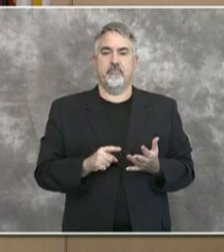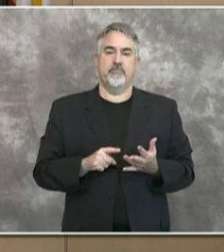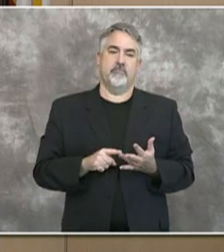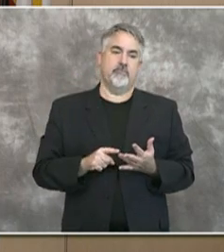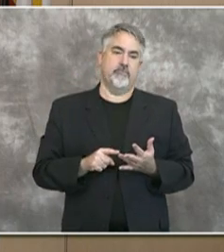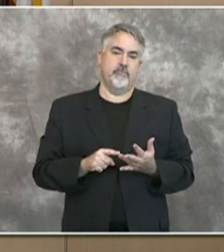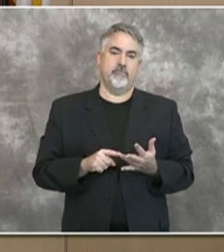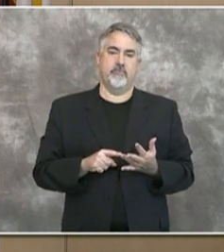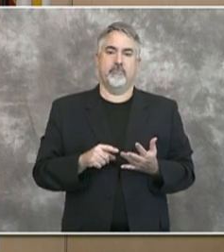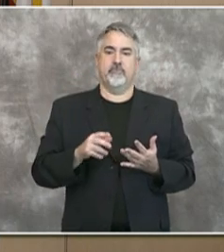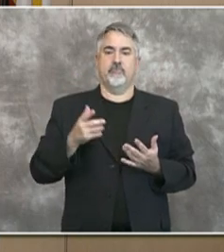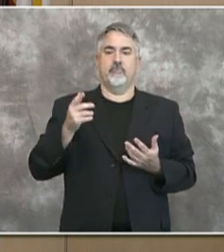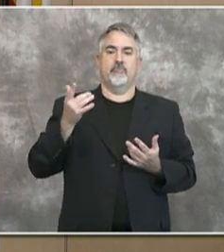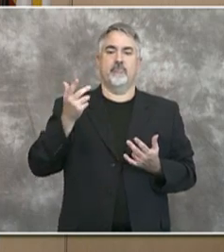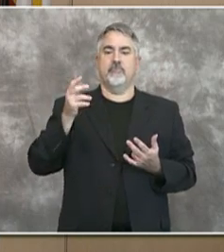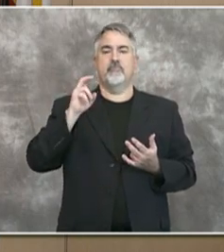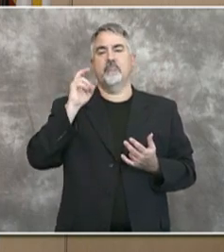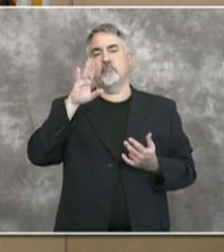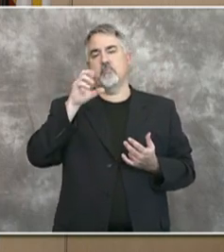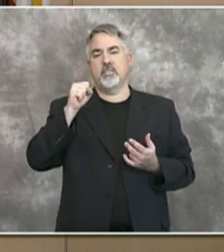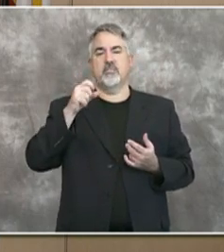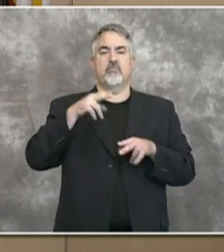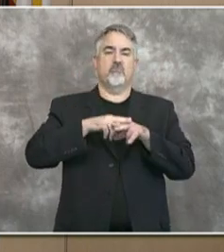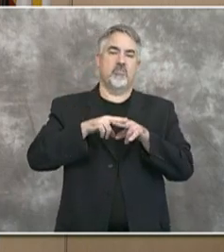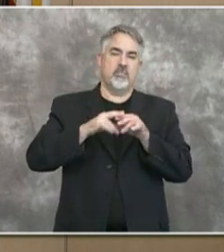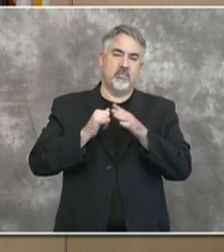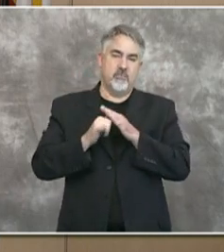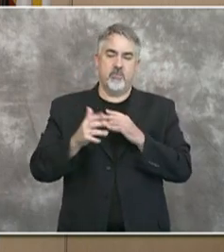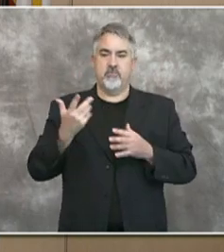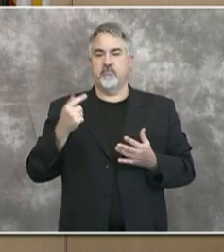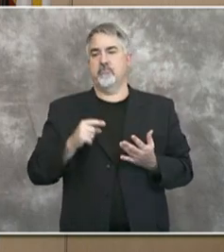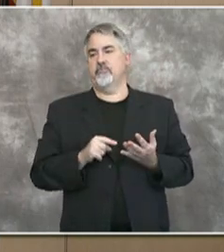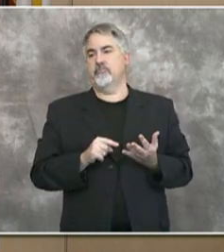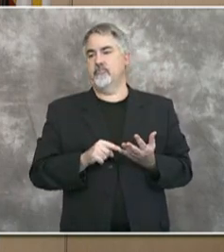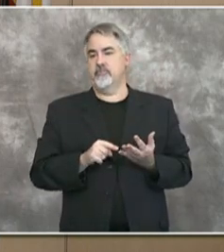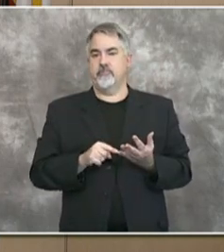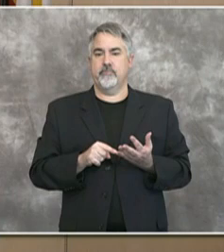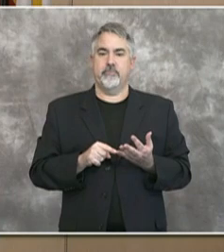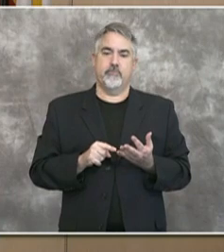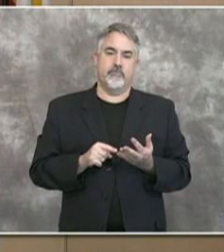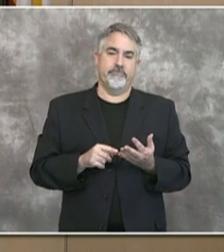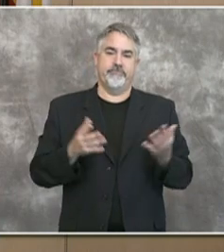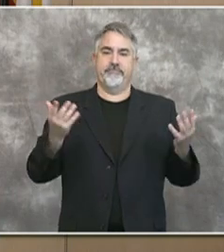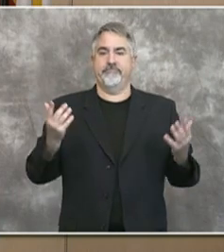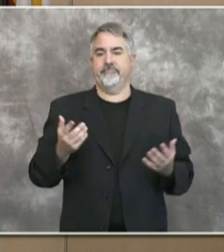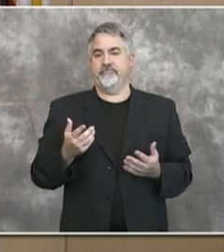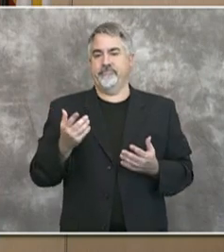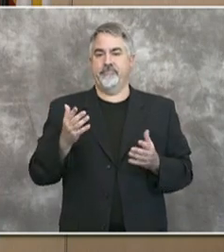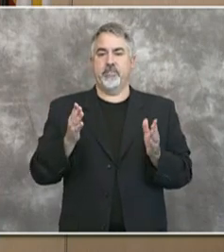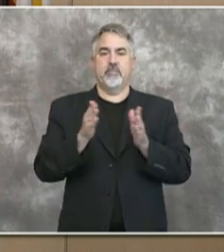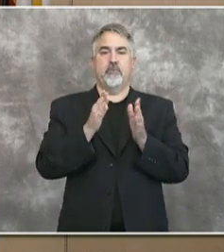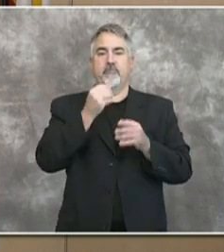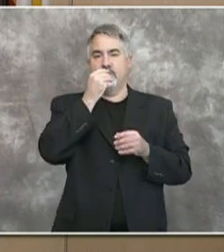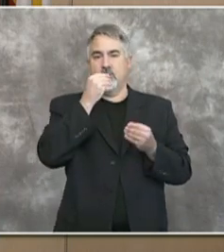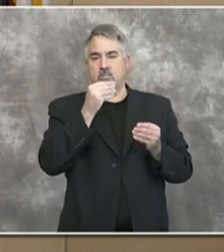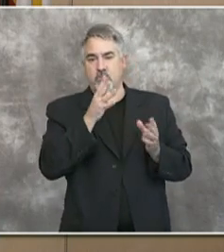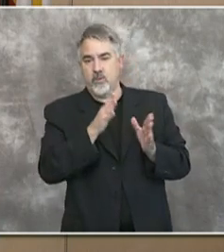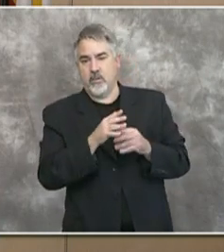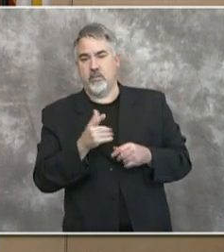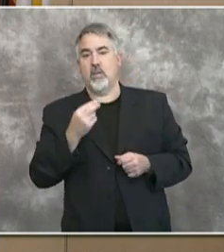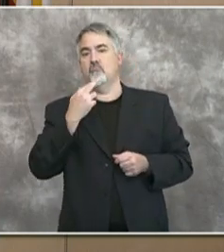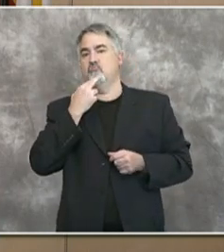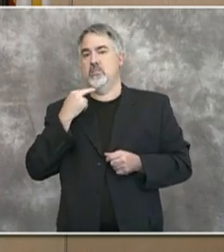well as transit systems, and then convenience stores and